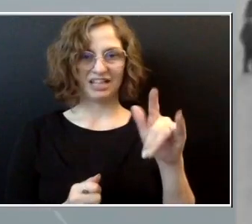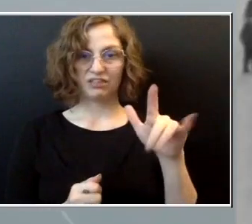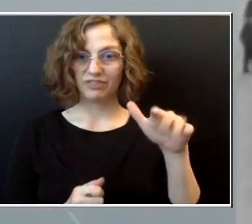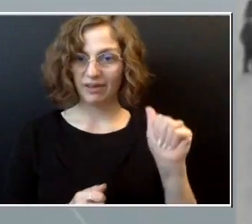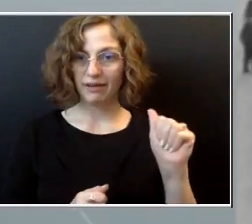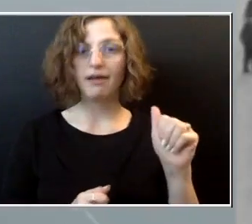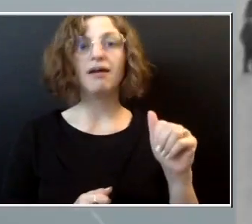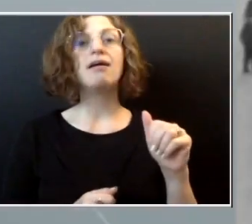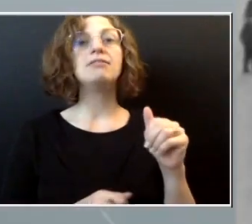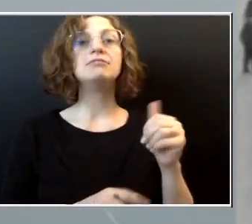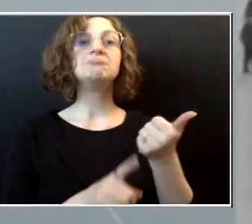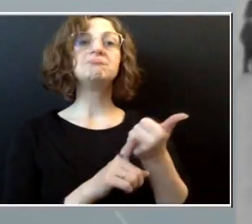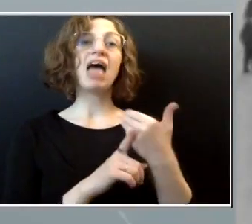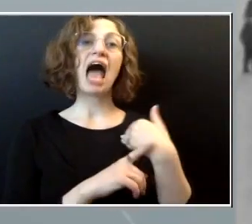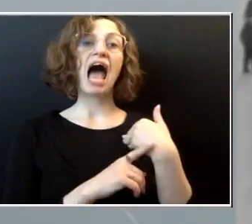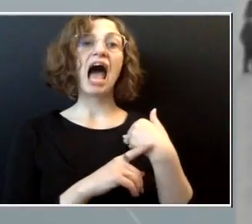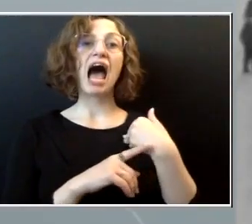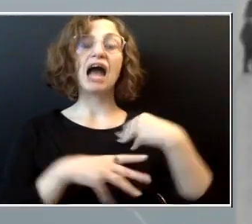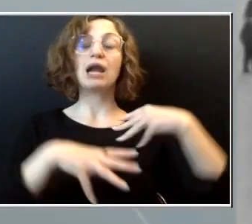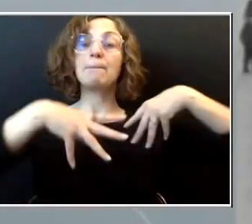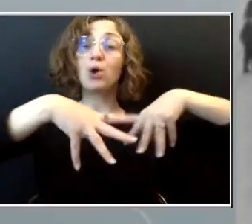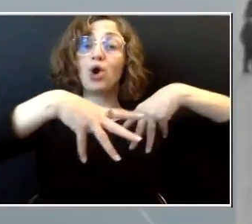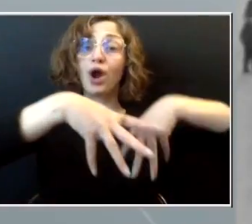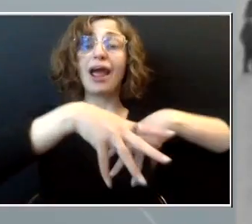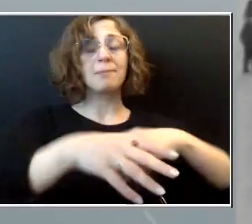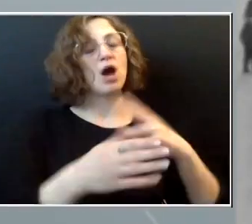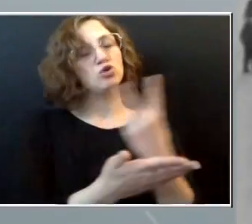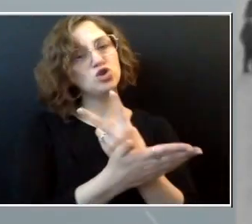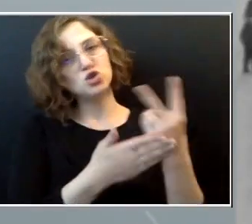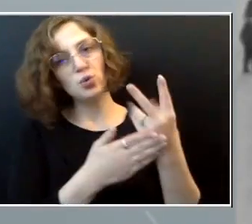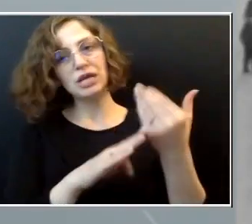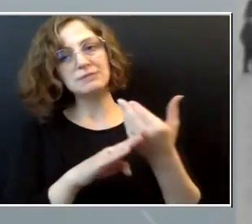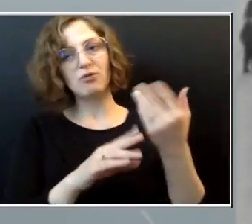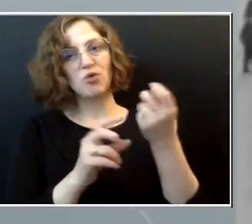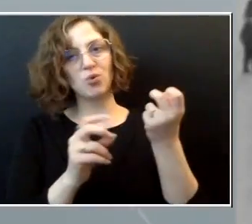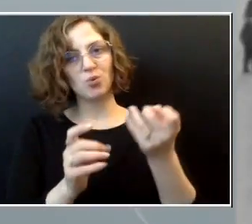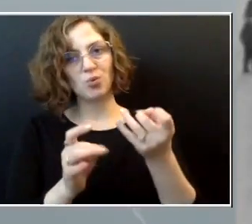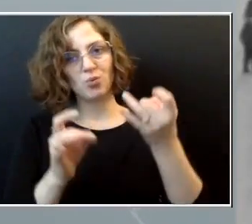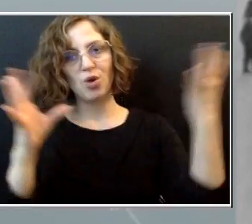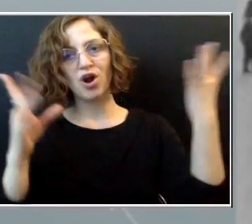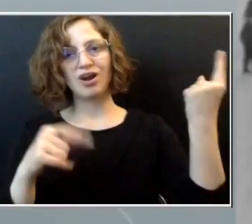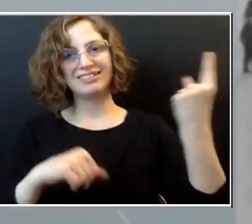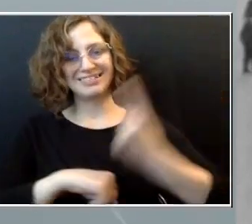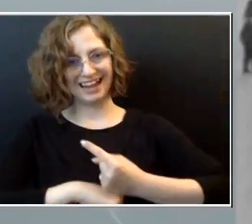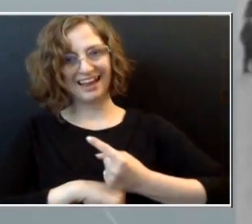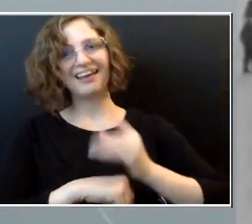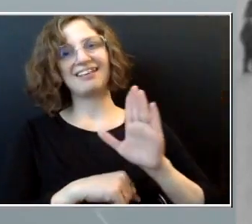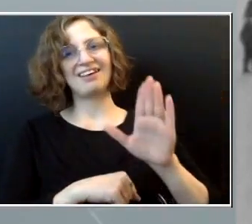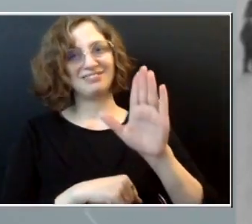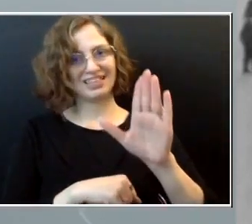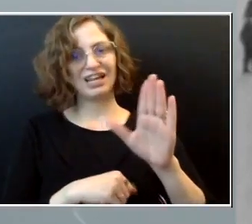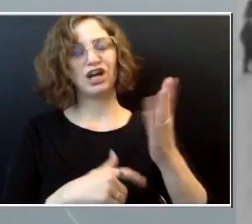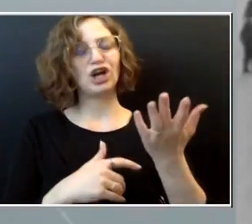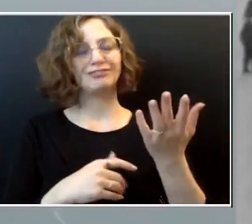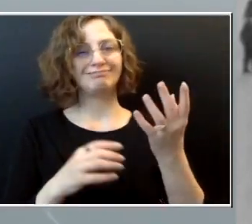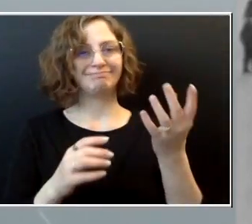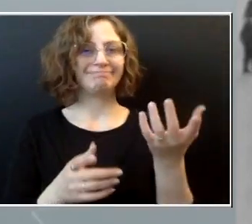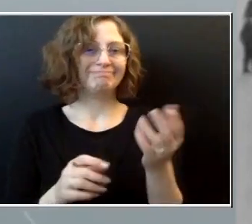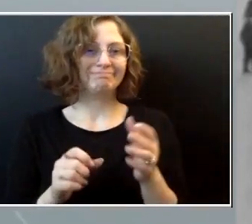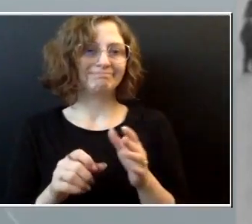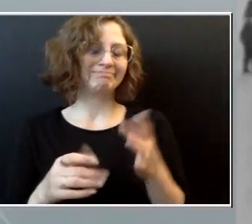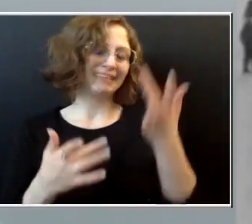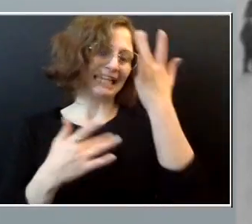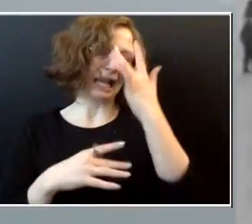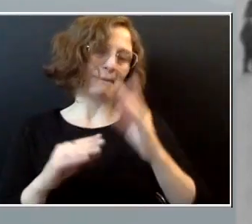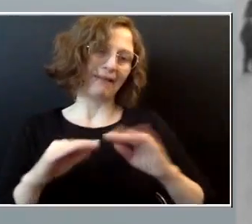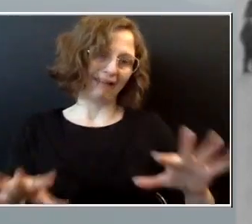just about 2 weeks before the worst day of their pandemic. So that's probably a bad ploy right plan. there. Yeah. Not the right plan. Yeah. Okay.